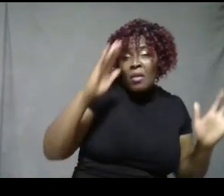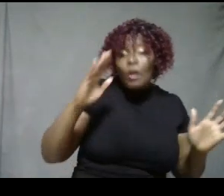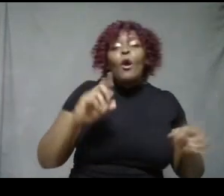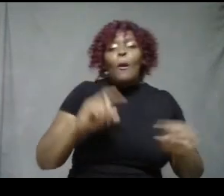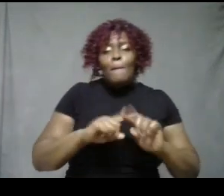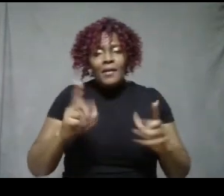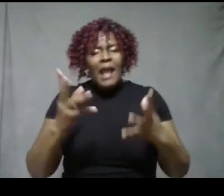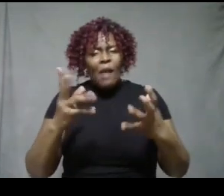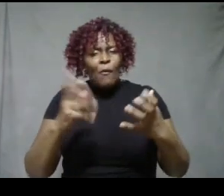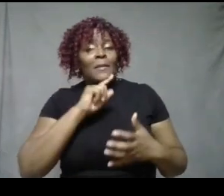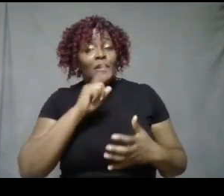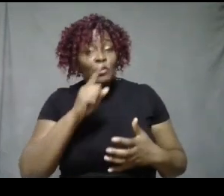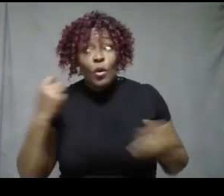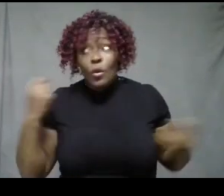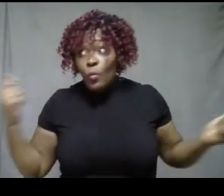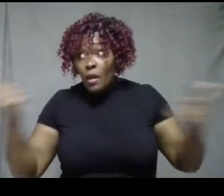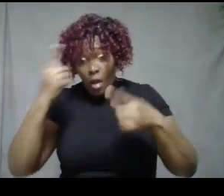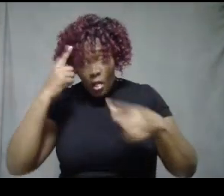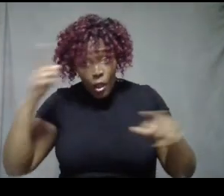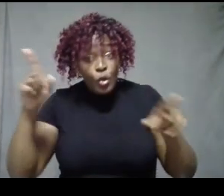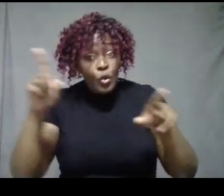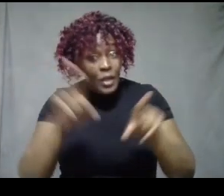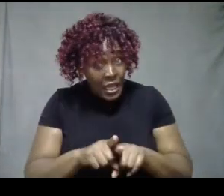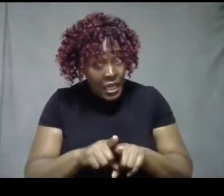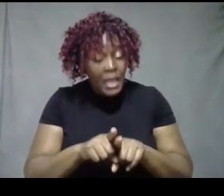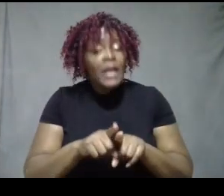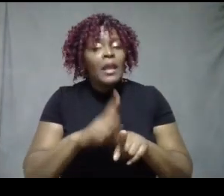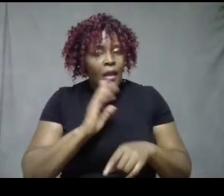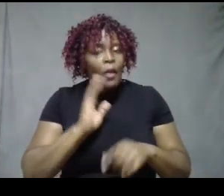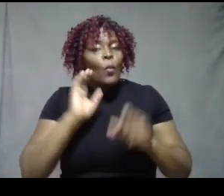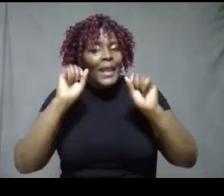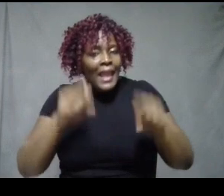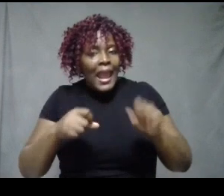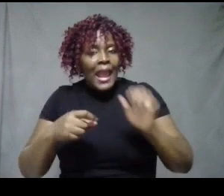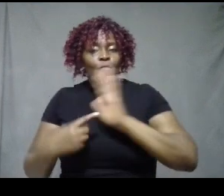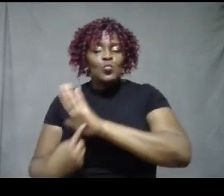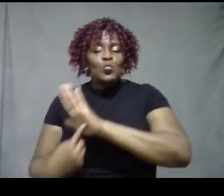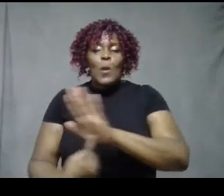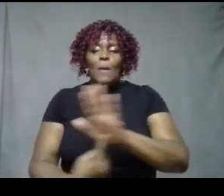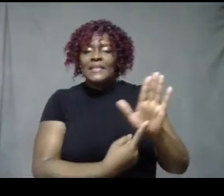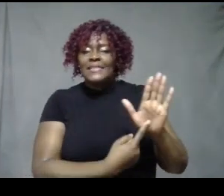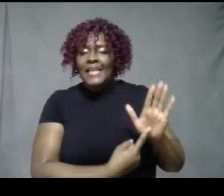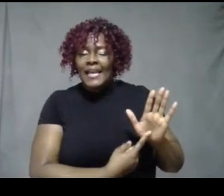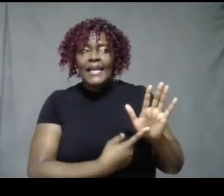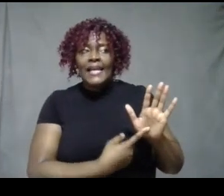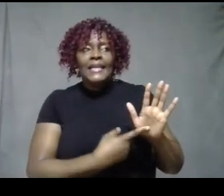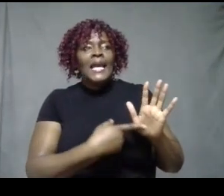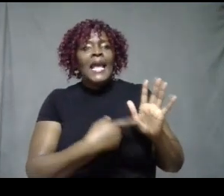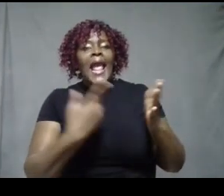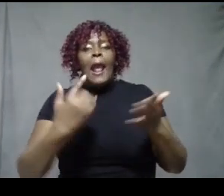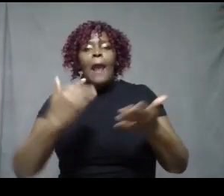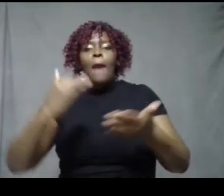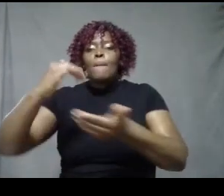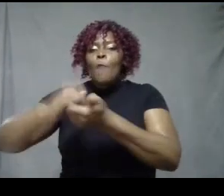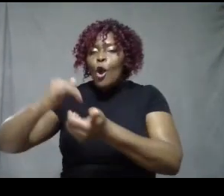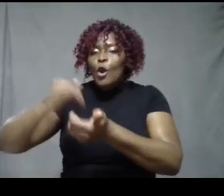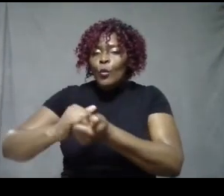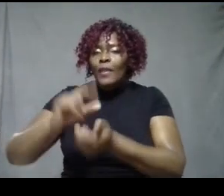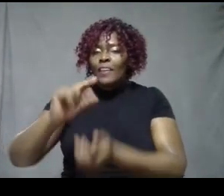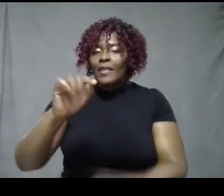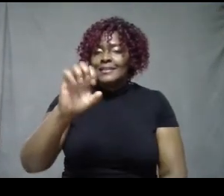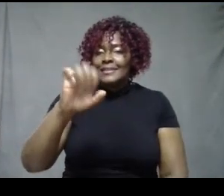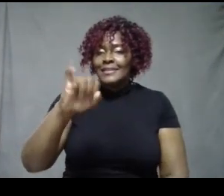we do go in agreement that, you know, we are able to represent and partner with time